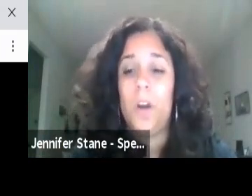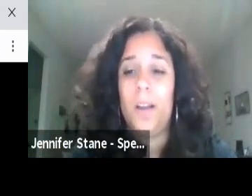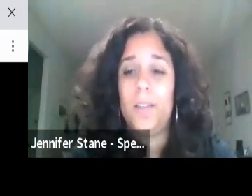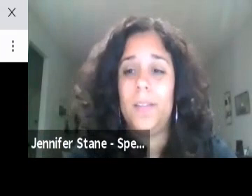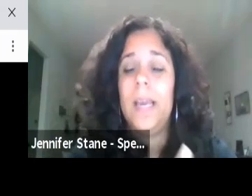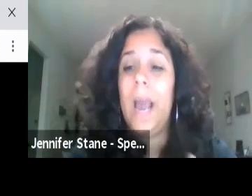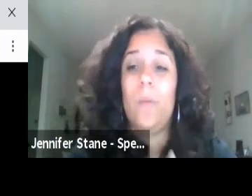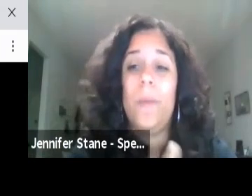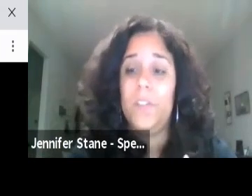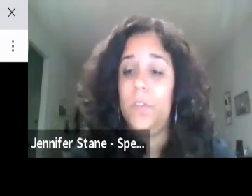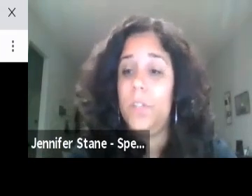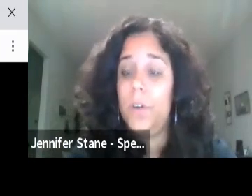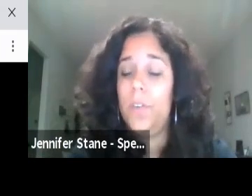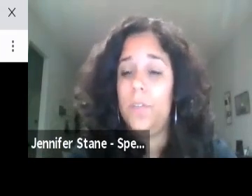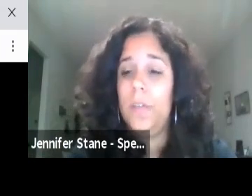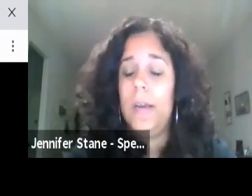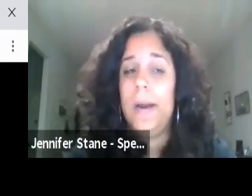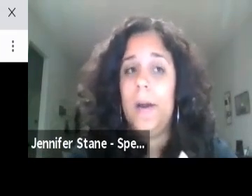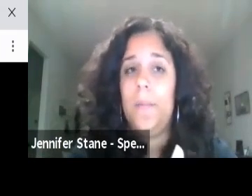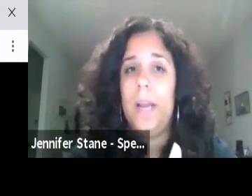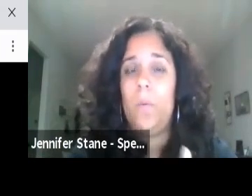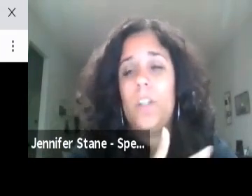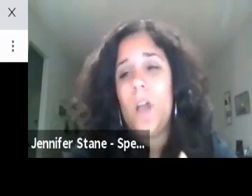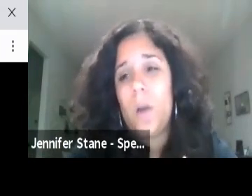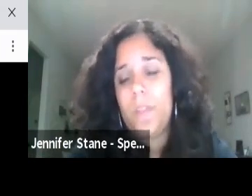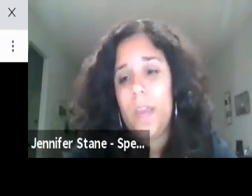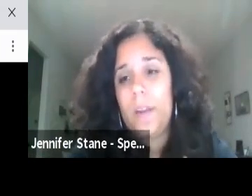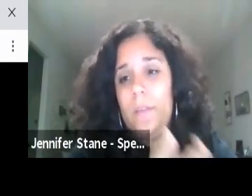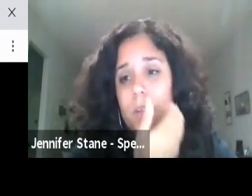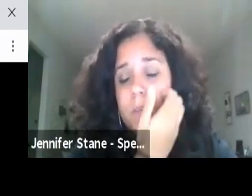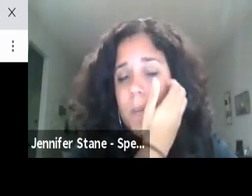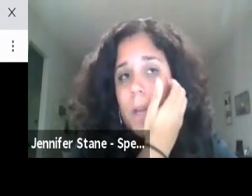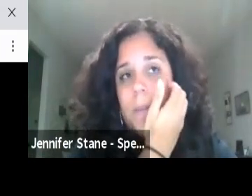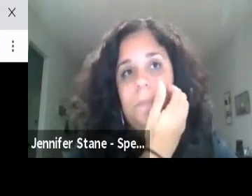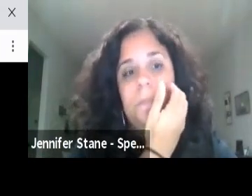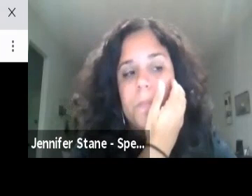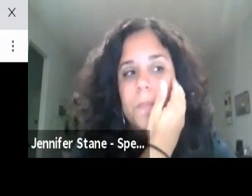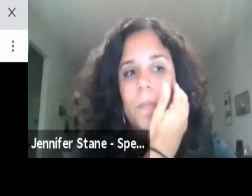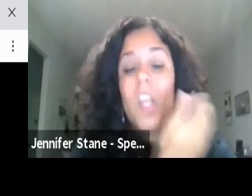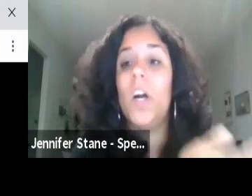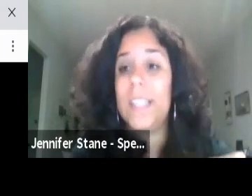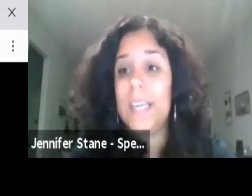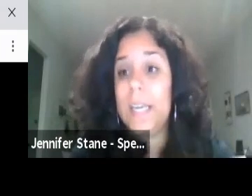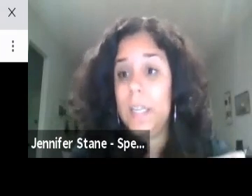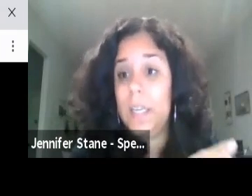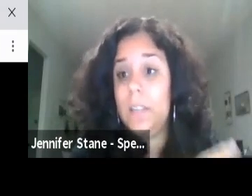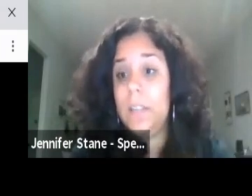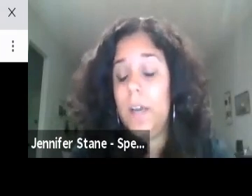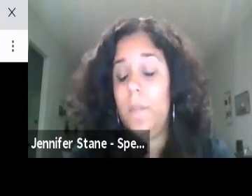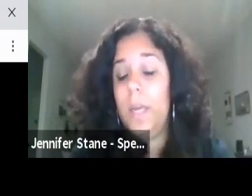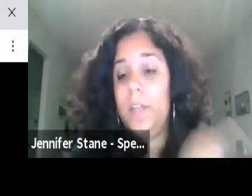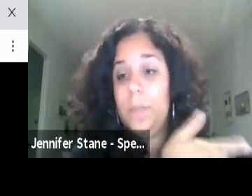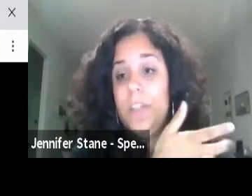specialty products, how to best use those. And I worked a lot with caregivers on getting